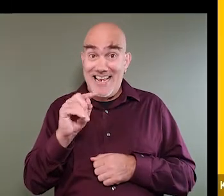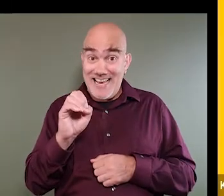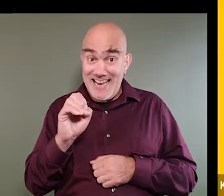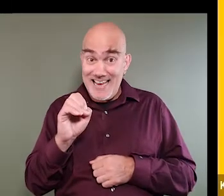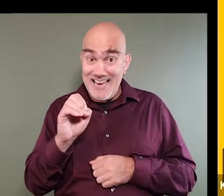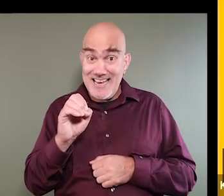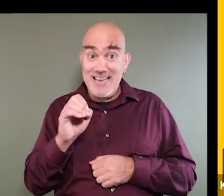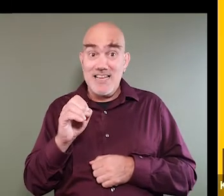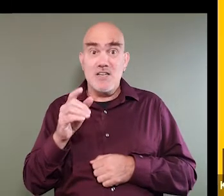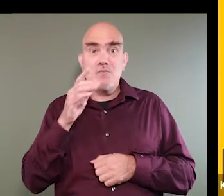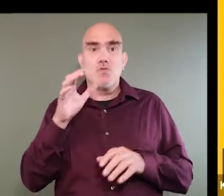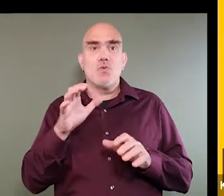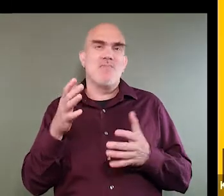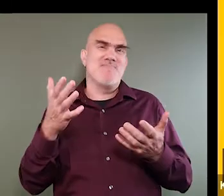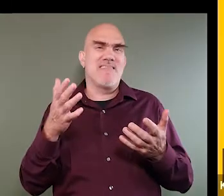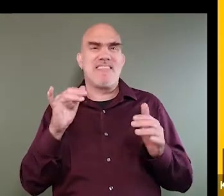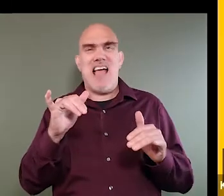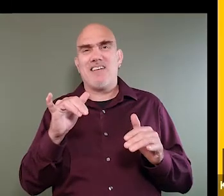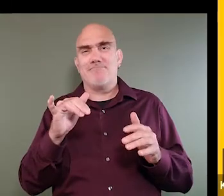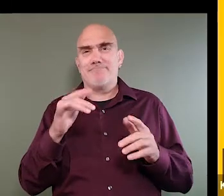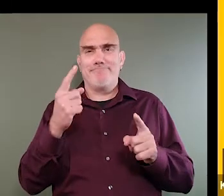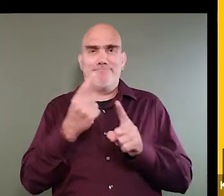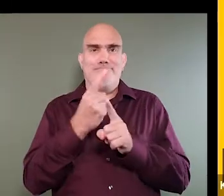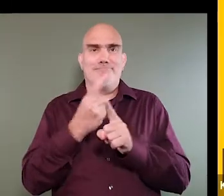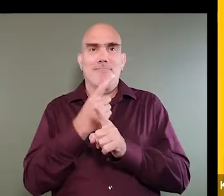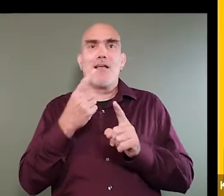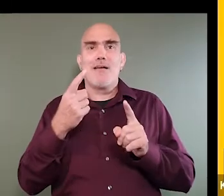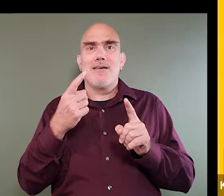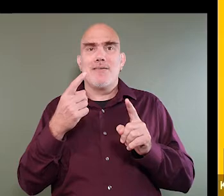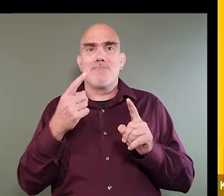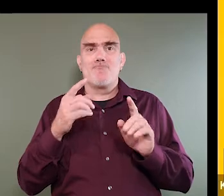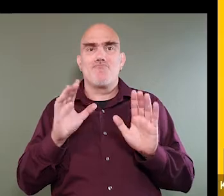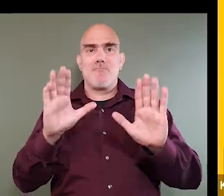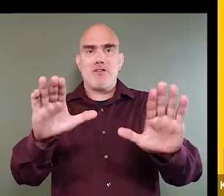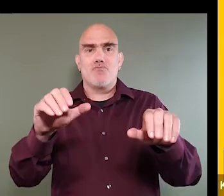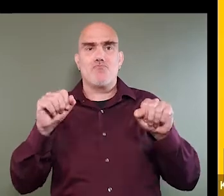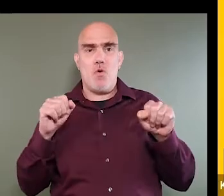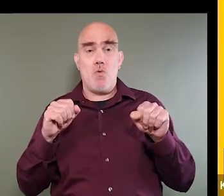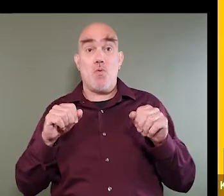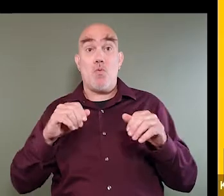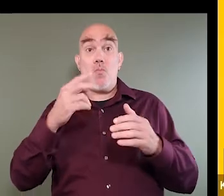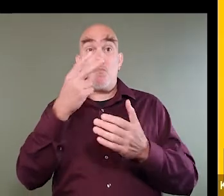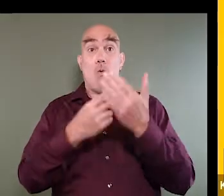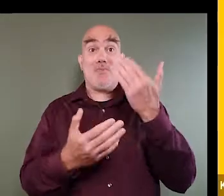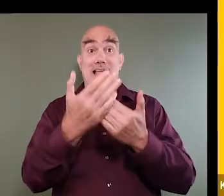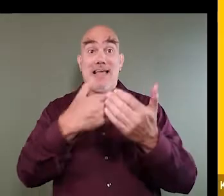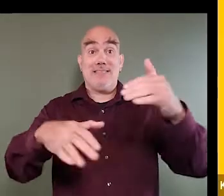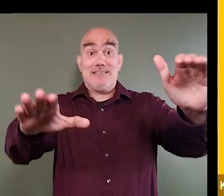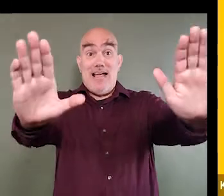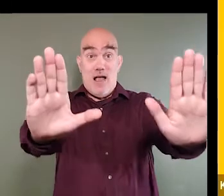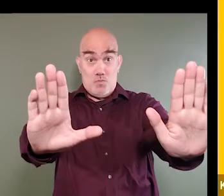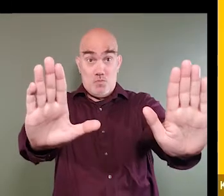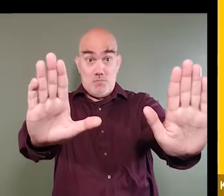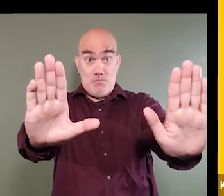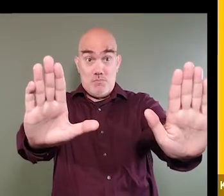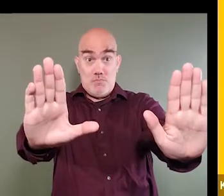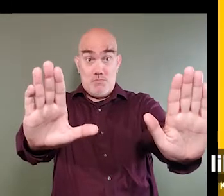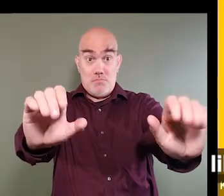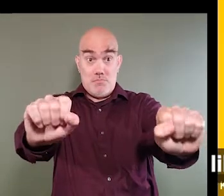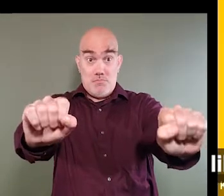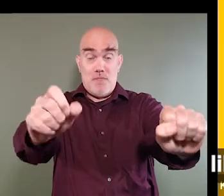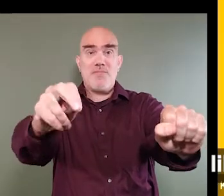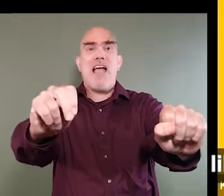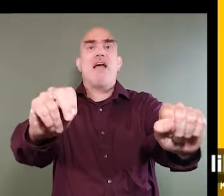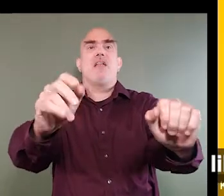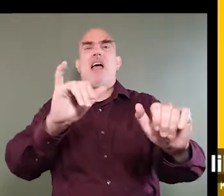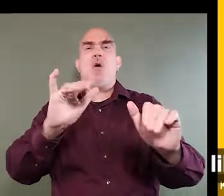Katie, she's doing the classic press and row. Started by pushing both of her hands straight out in front of her like she's pushing a